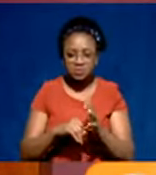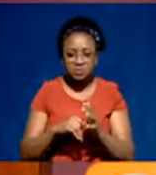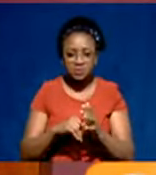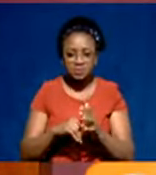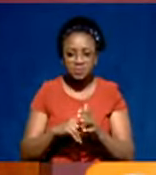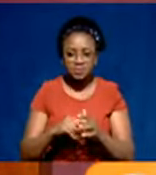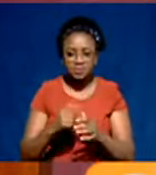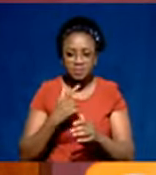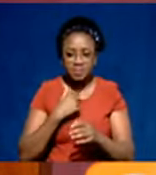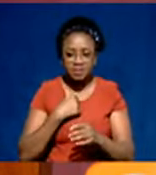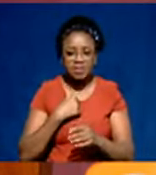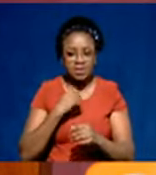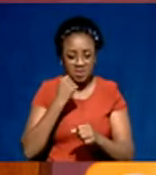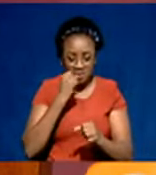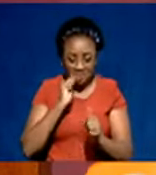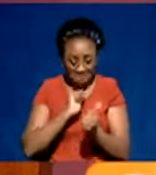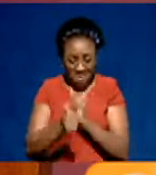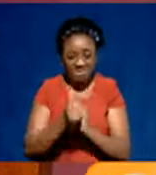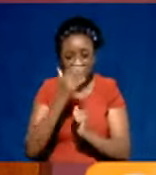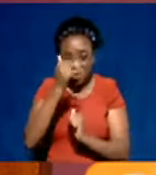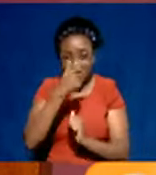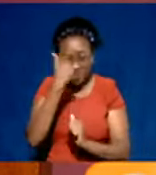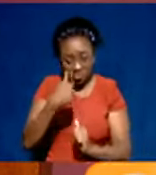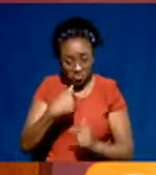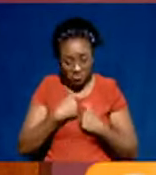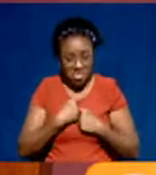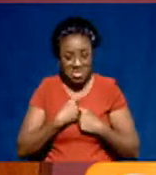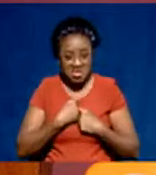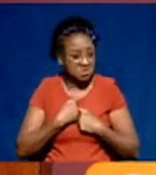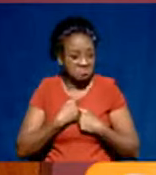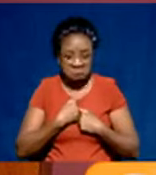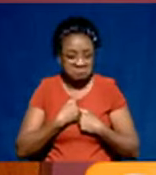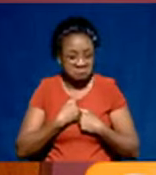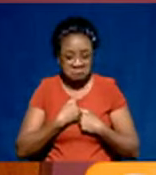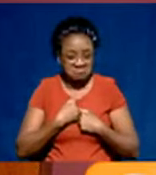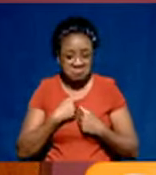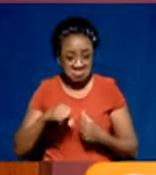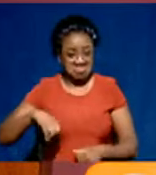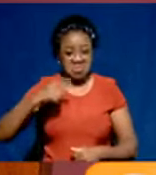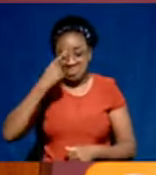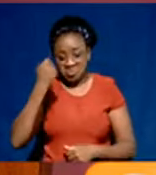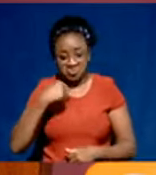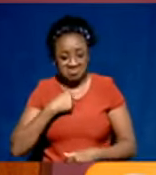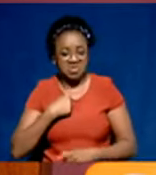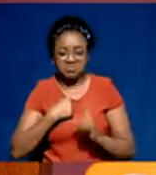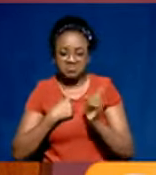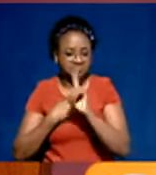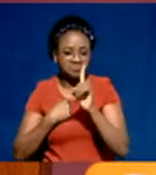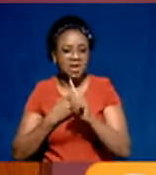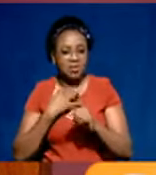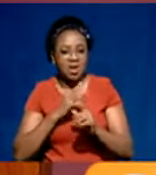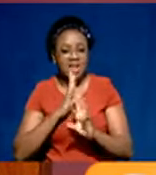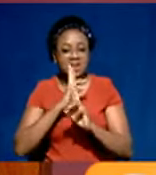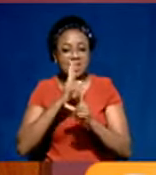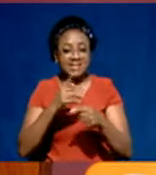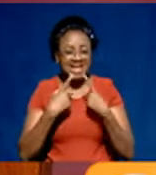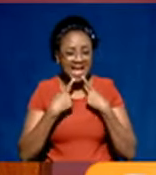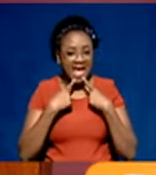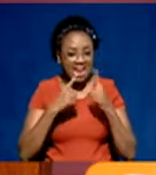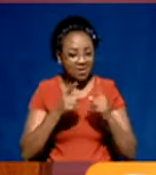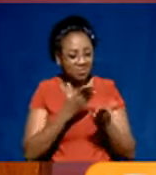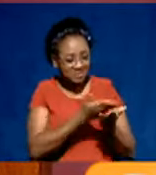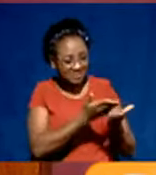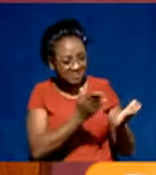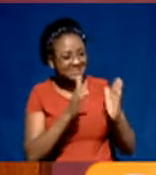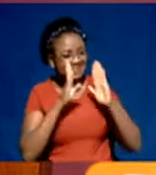was going to read because of them. Not so that I can get that grade and become happy, but so that when the results are out, I can see smiles